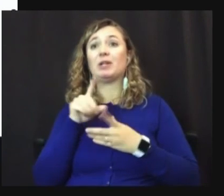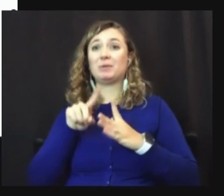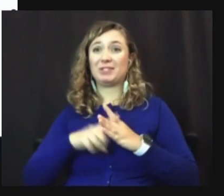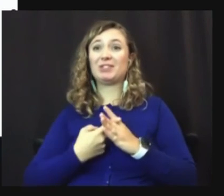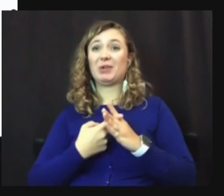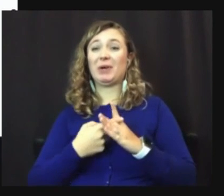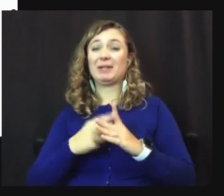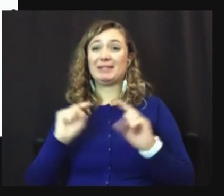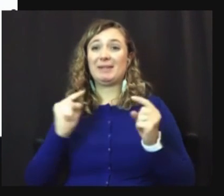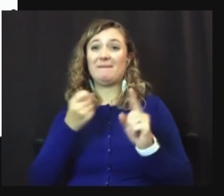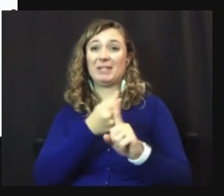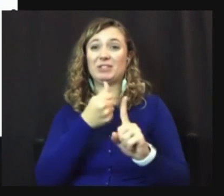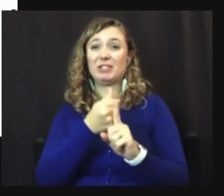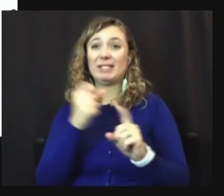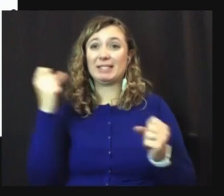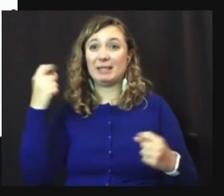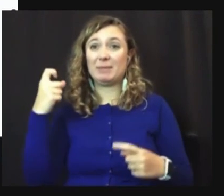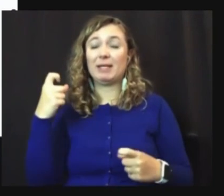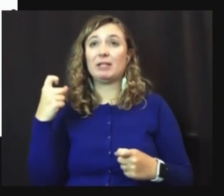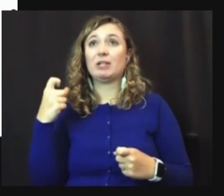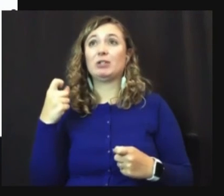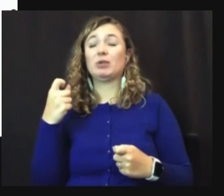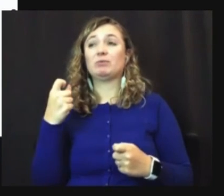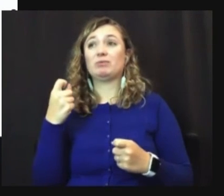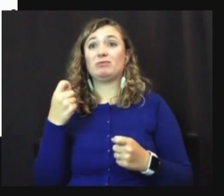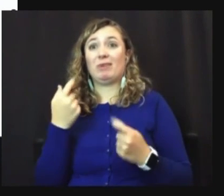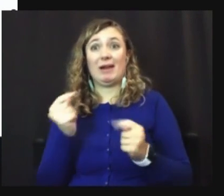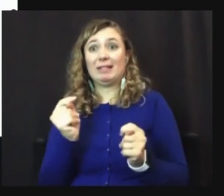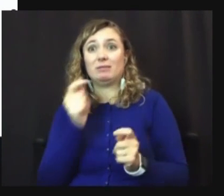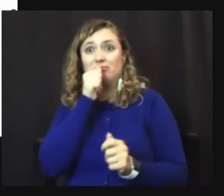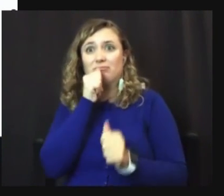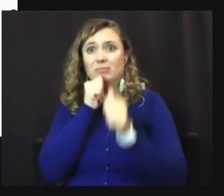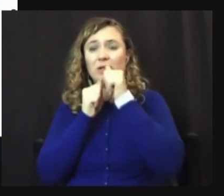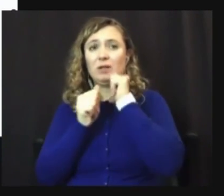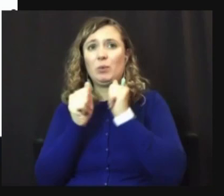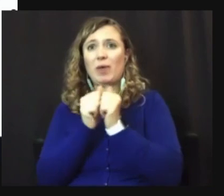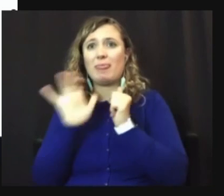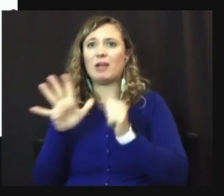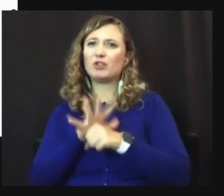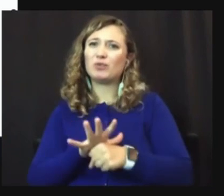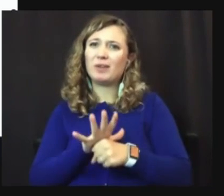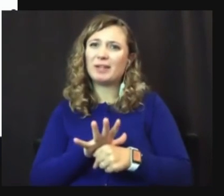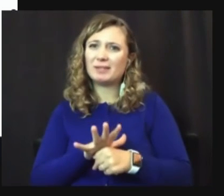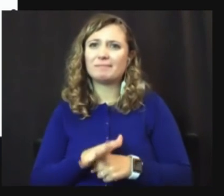stimming as a way to try to cope with that stress.